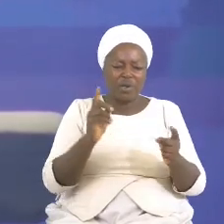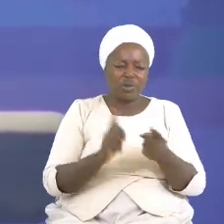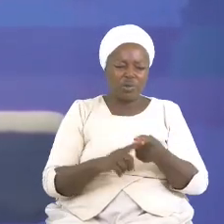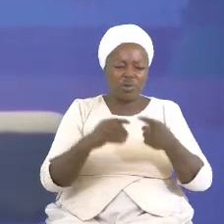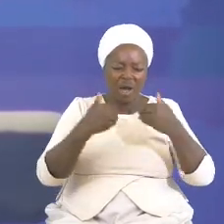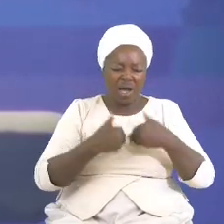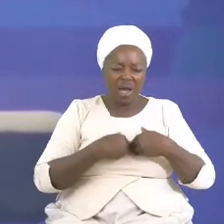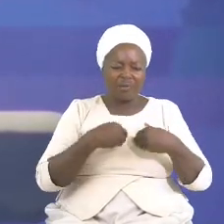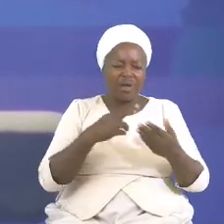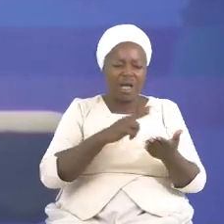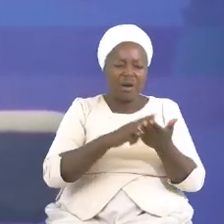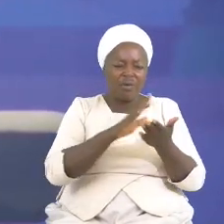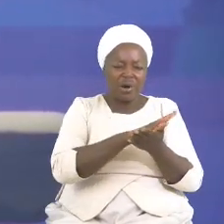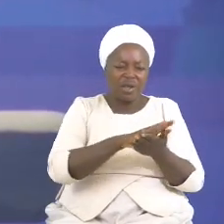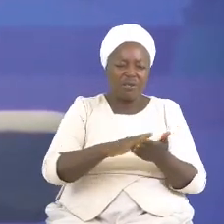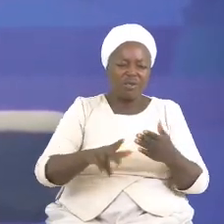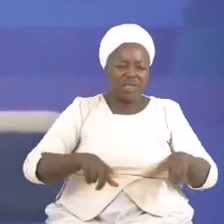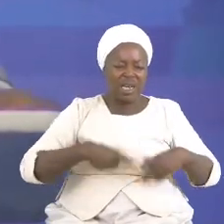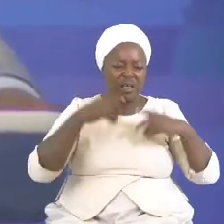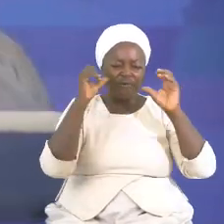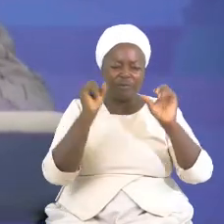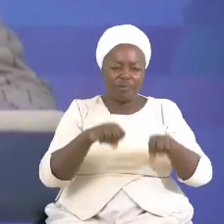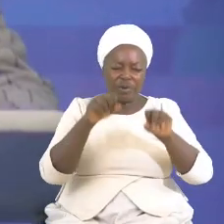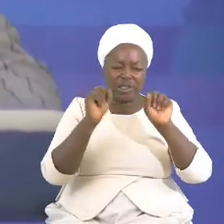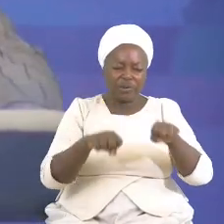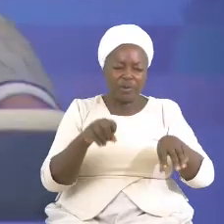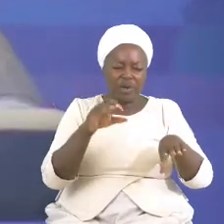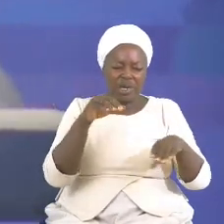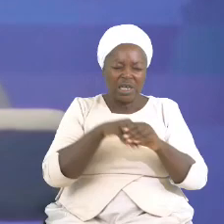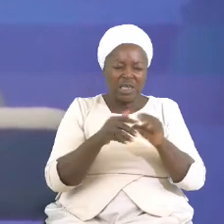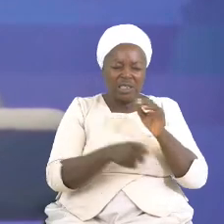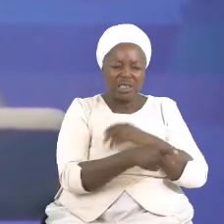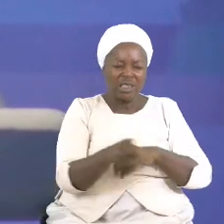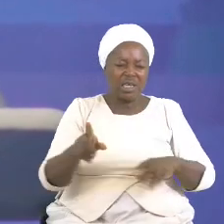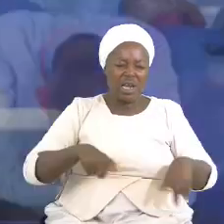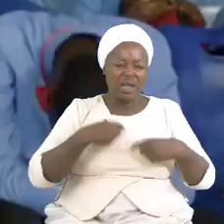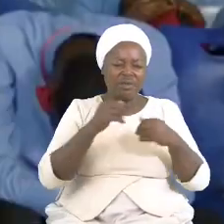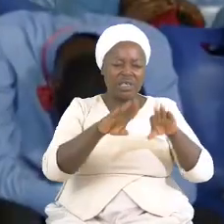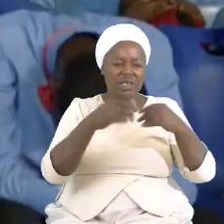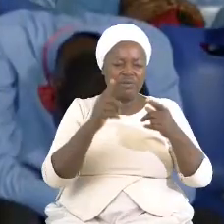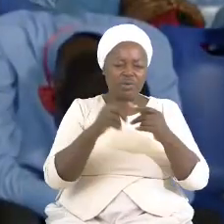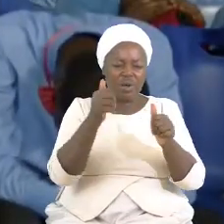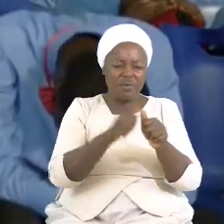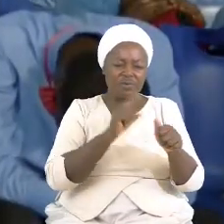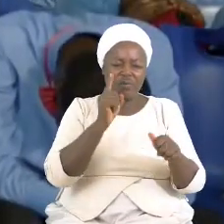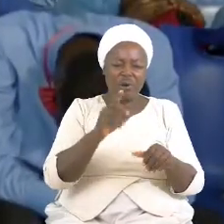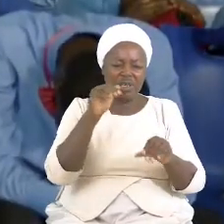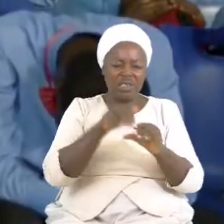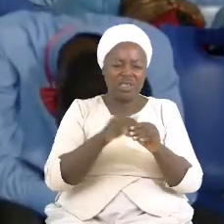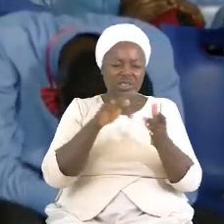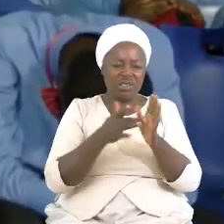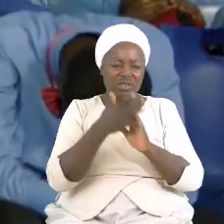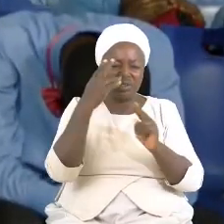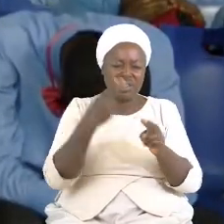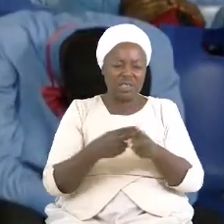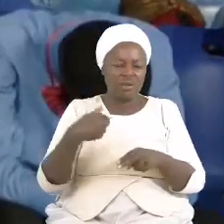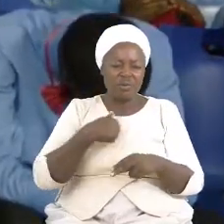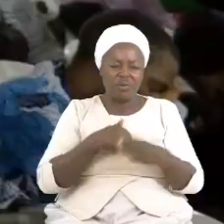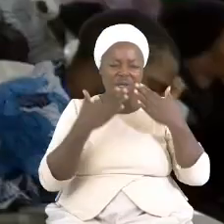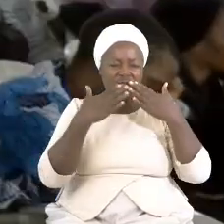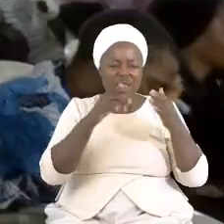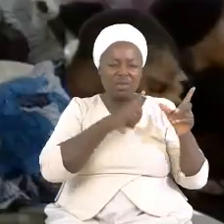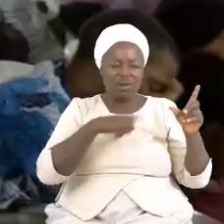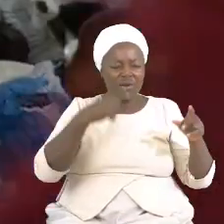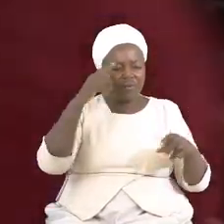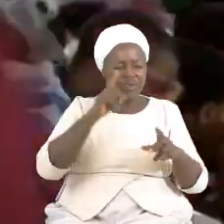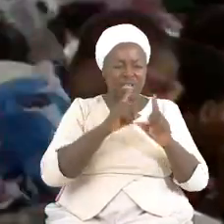life possible in their lives. Grant unto everyone in Jesus' name. We thank you, Lord, for the answer. Let